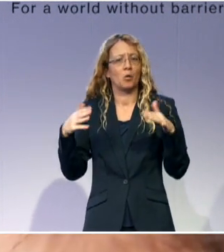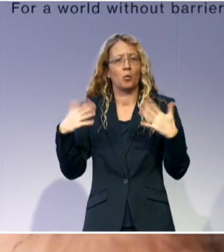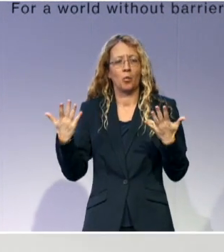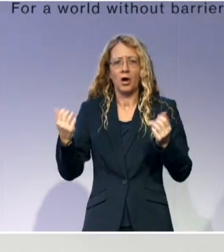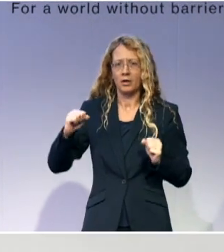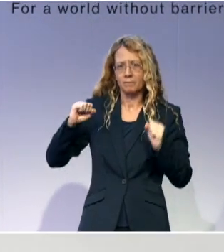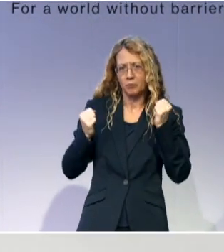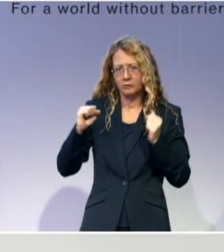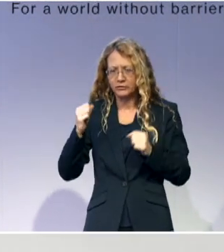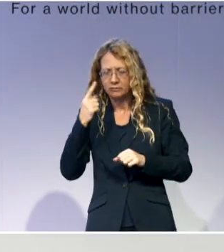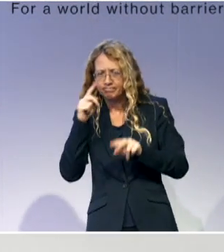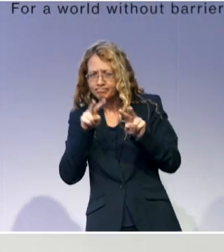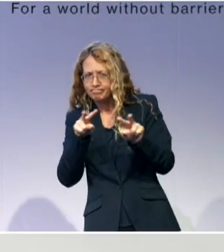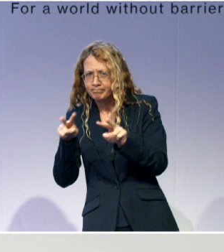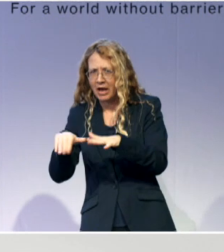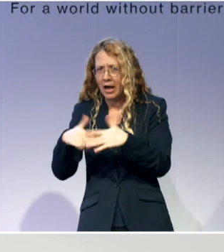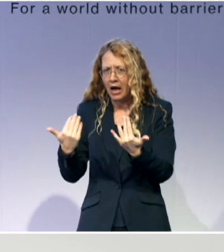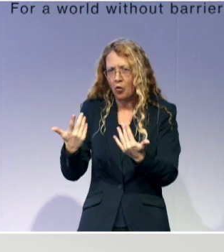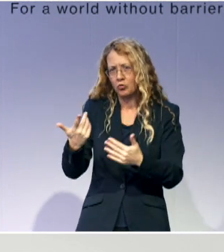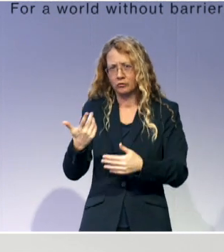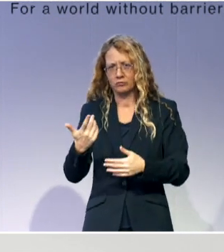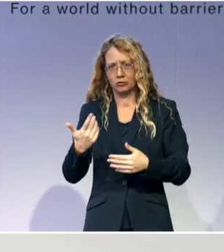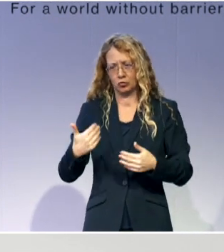tasks together to improve motor skills.